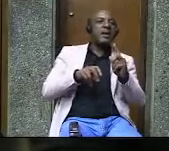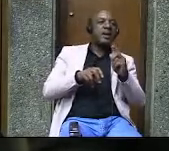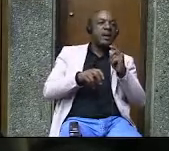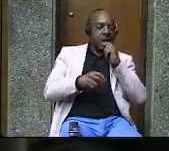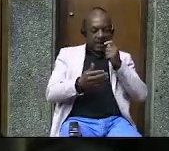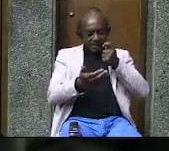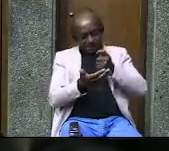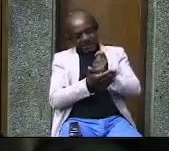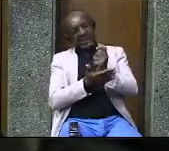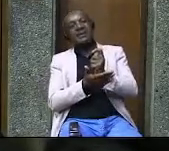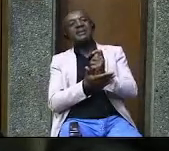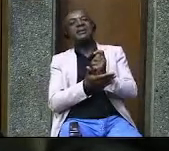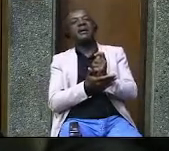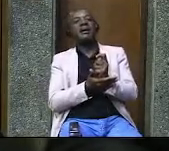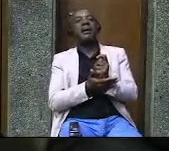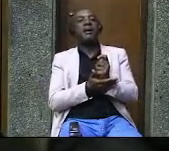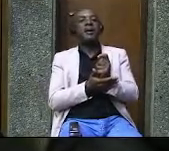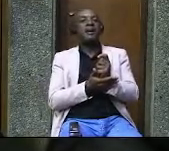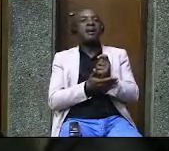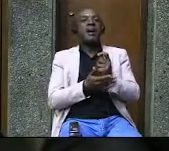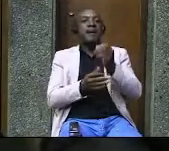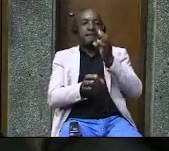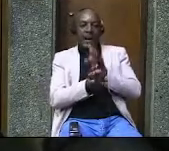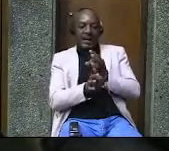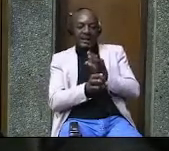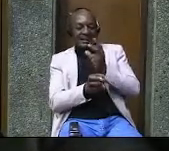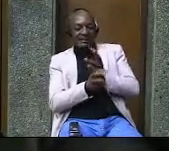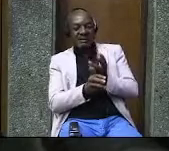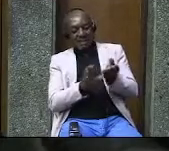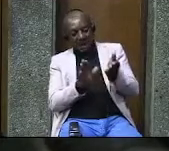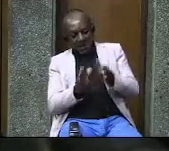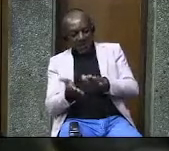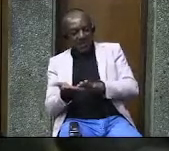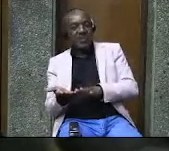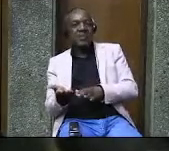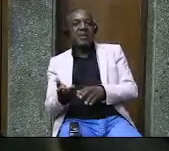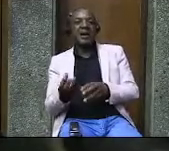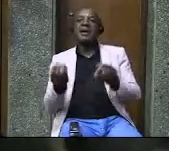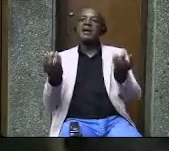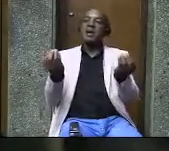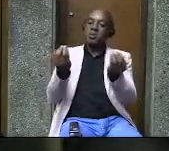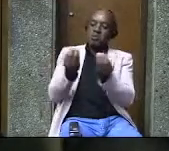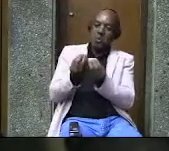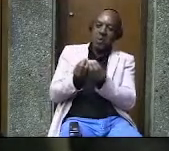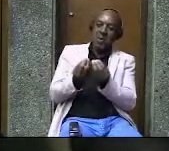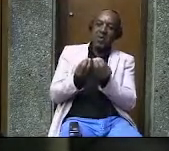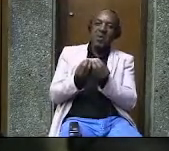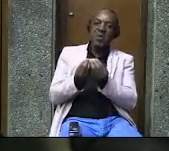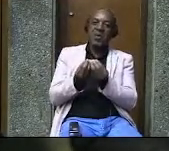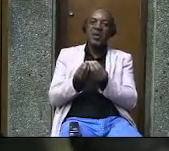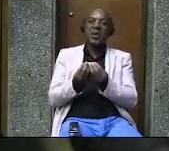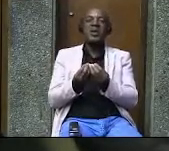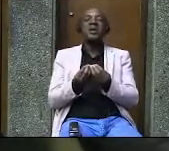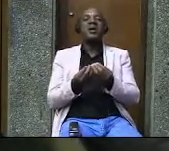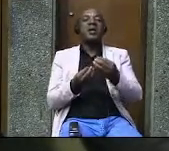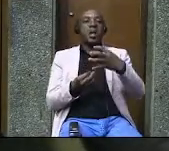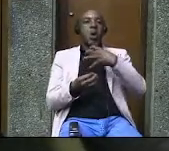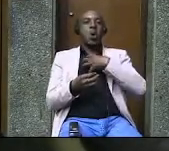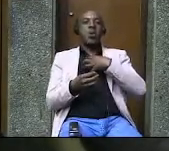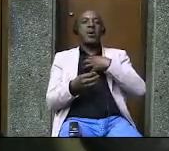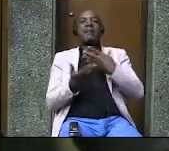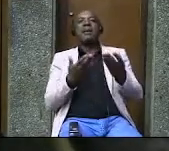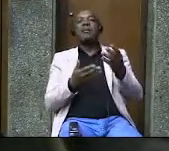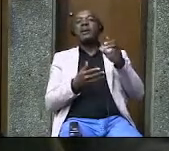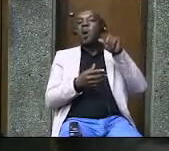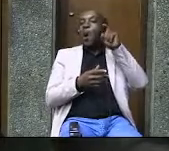away and the property is left, or with disabled or the elderly people who stays